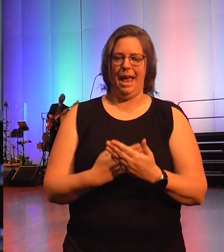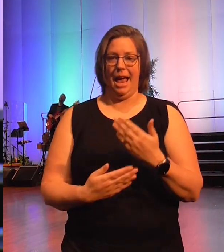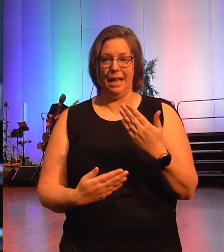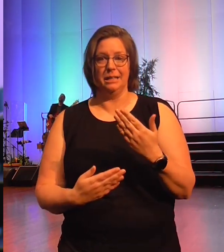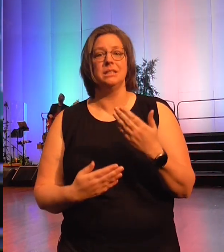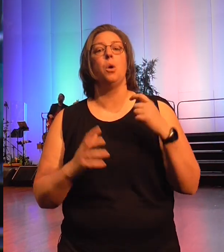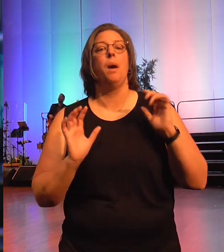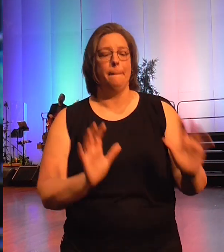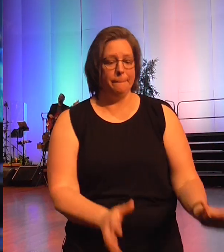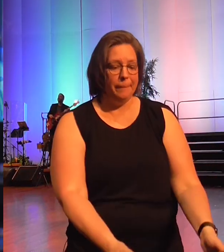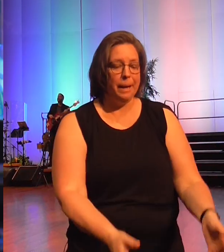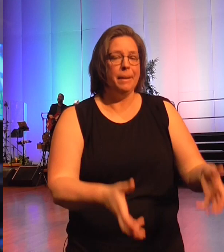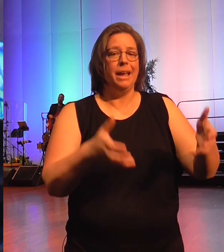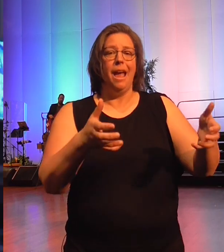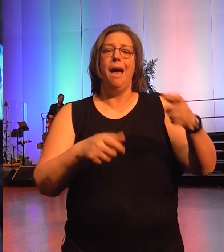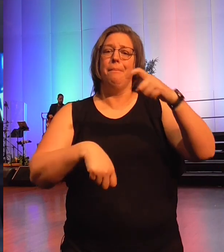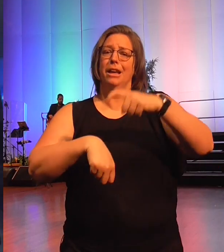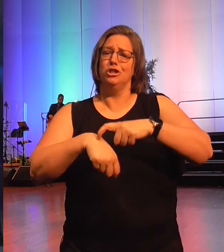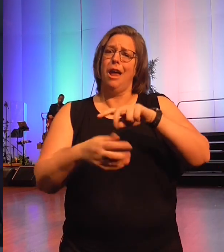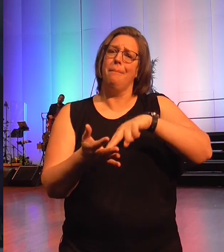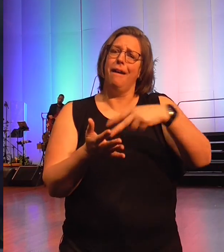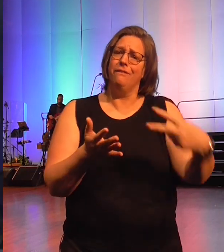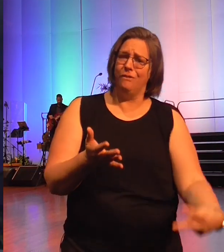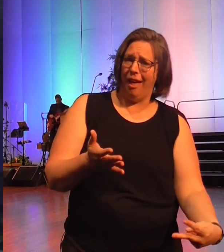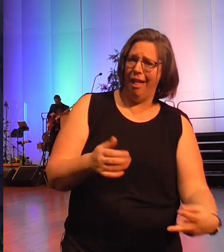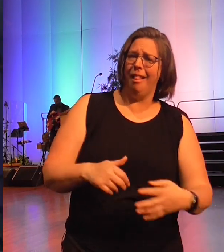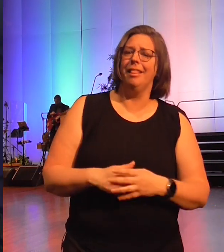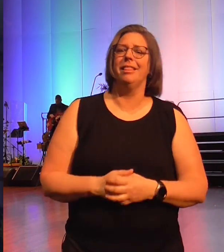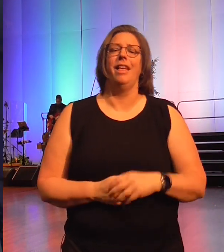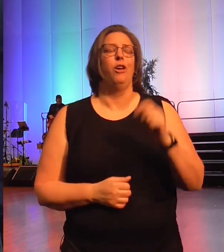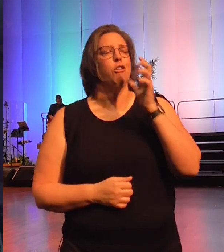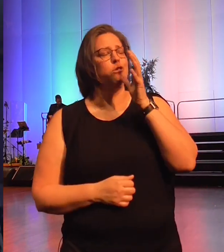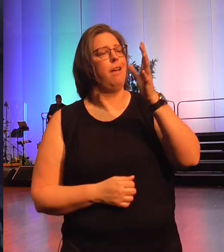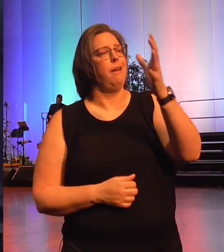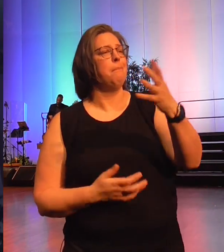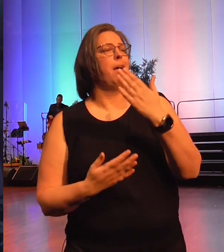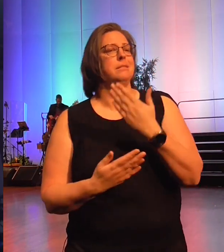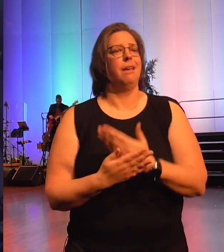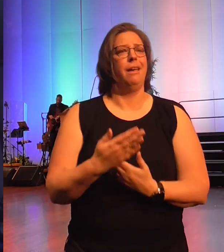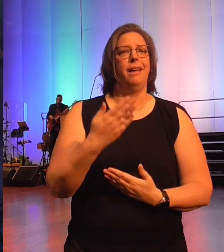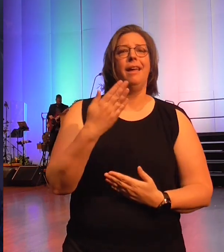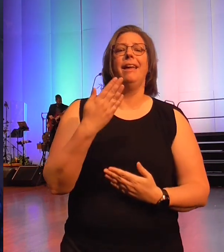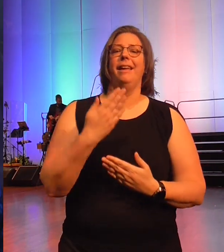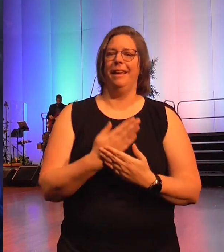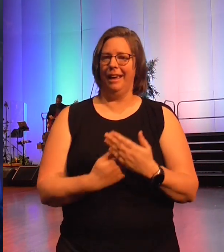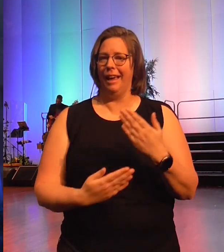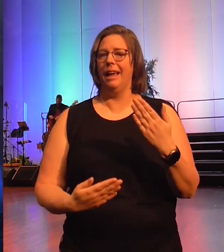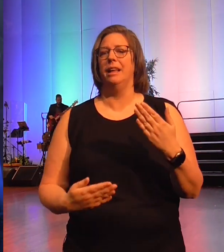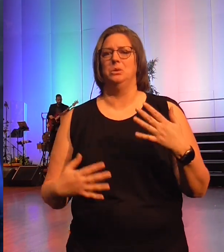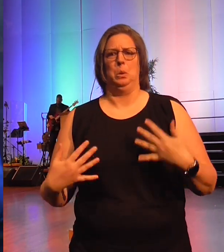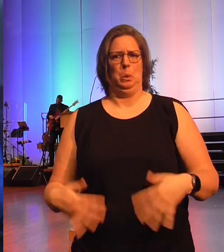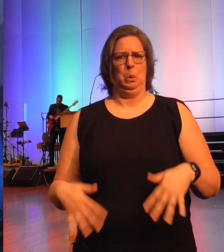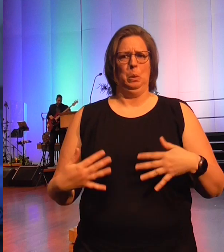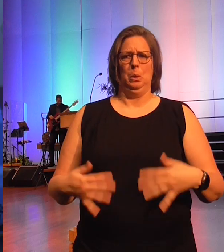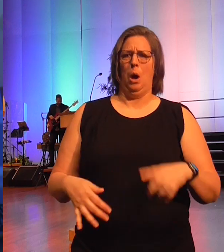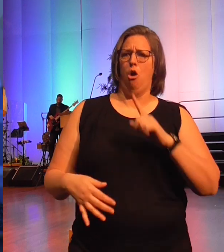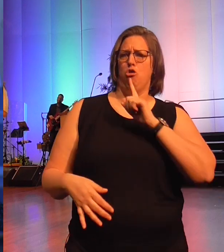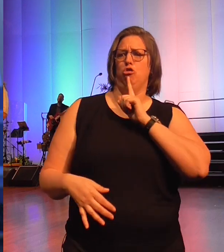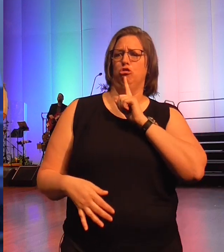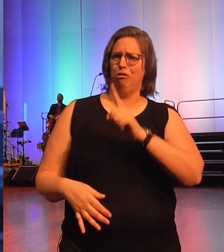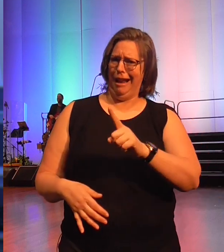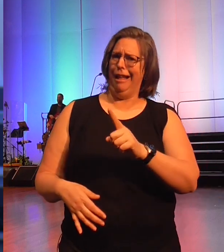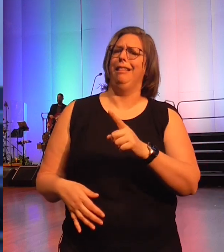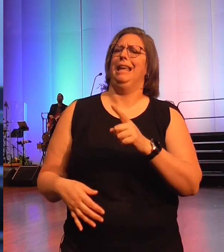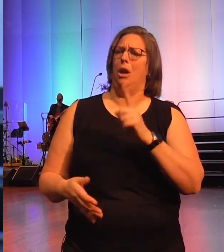up each time I fell. Oh, Grandma's hands, boy, they really came in